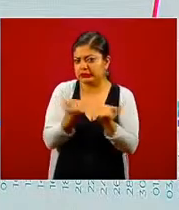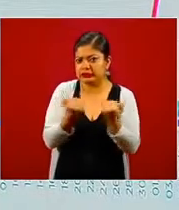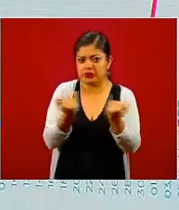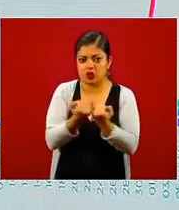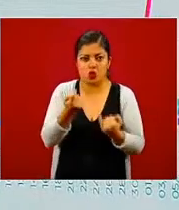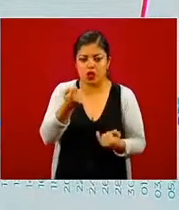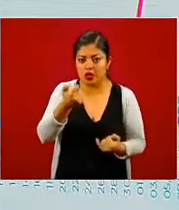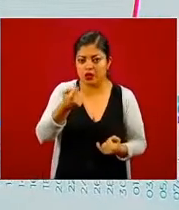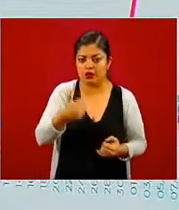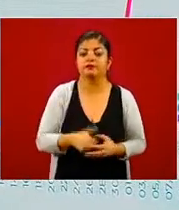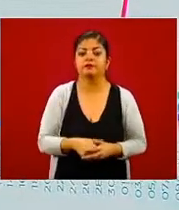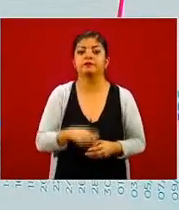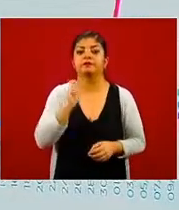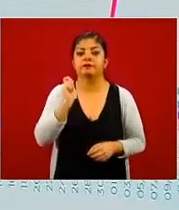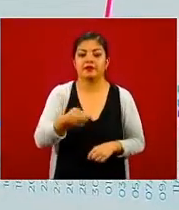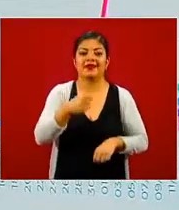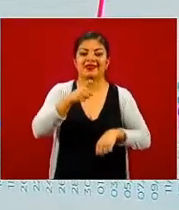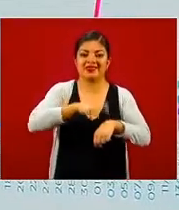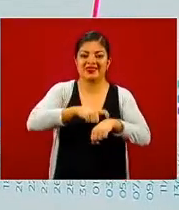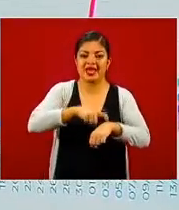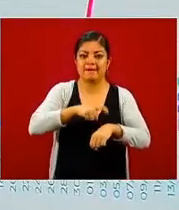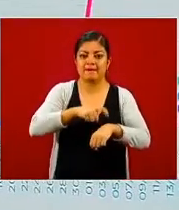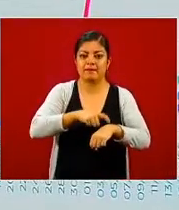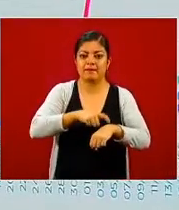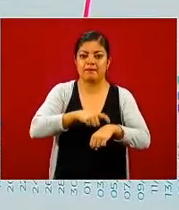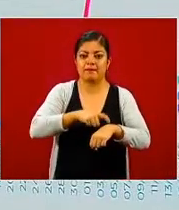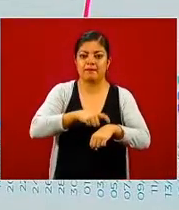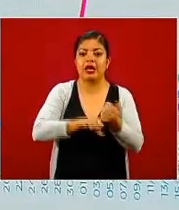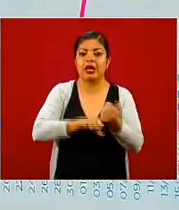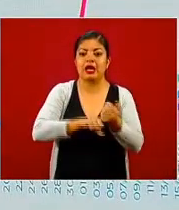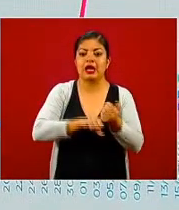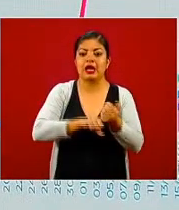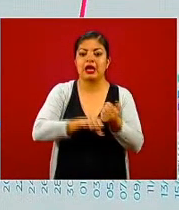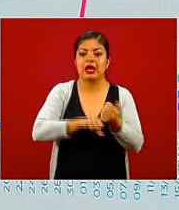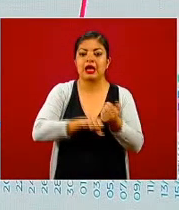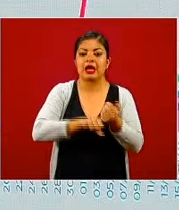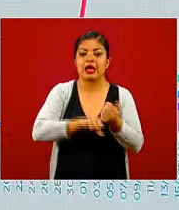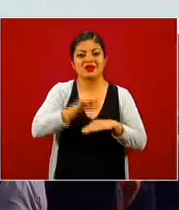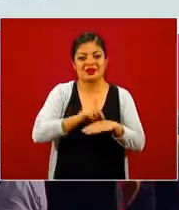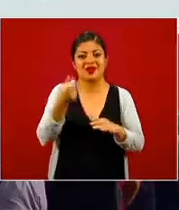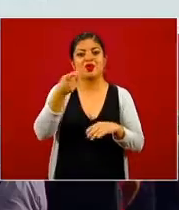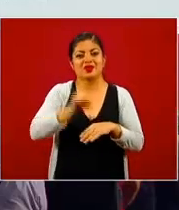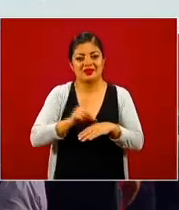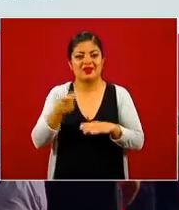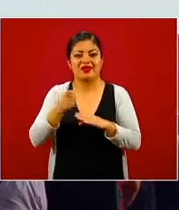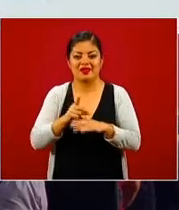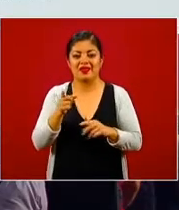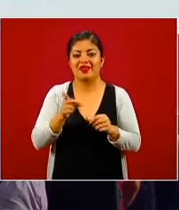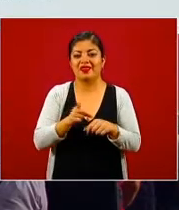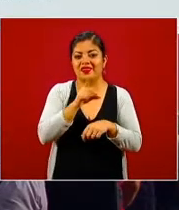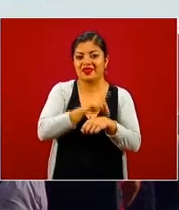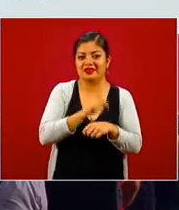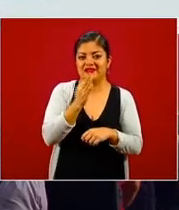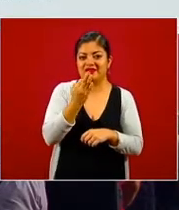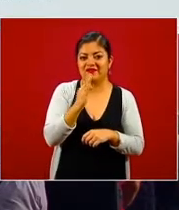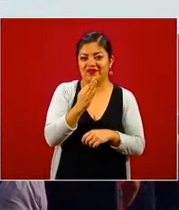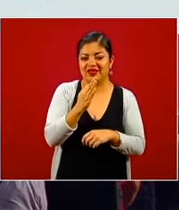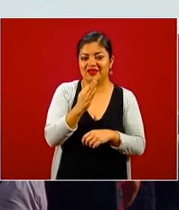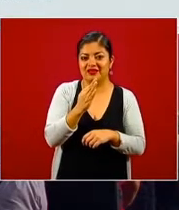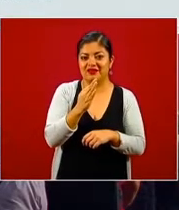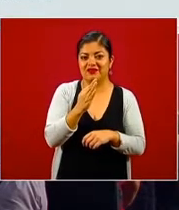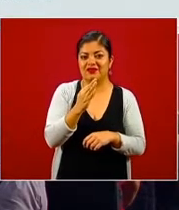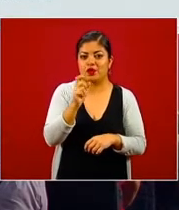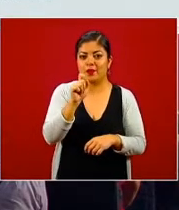another part. These two axes are the same as the other graphs. Time on the bottom, days that have gone by. These are